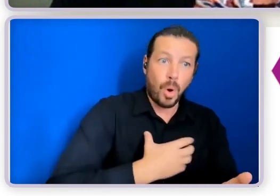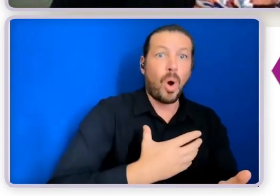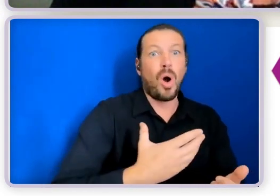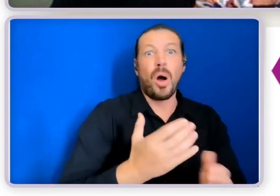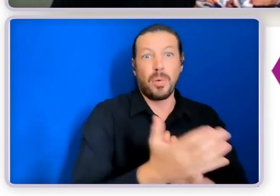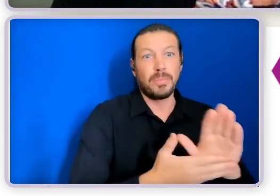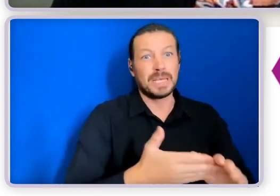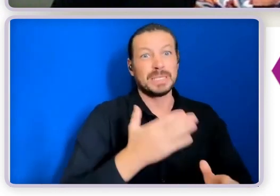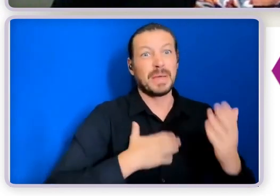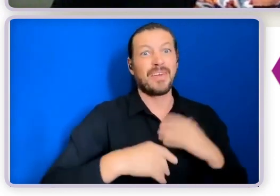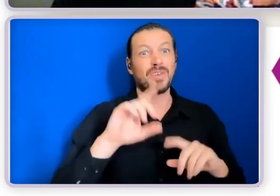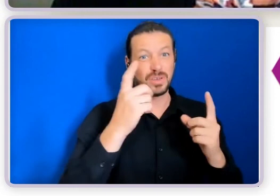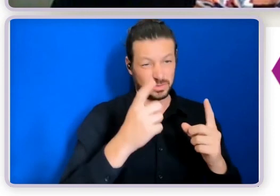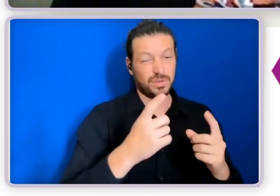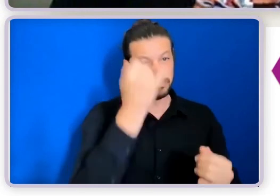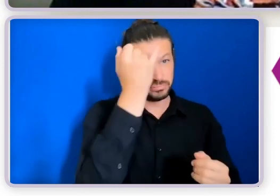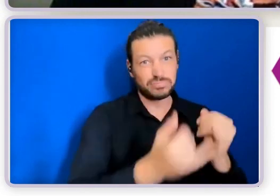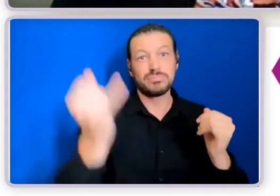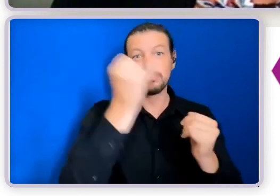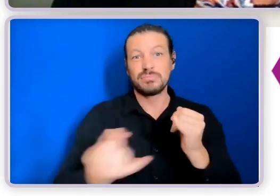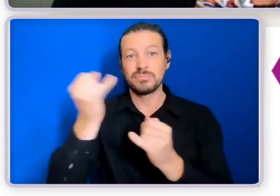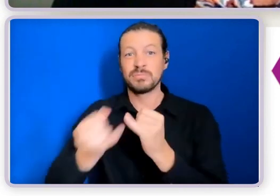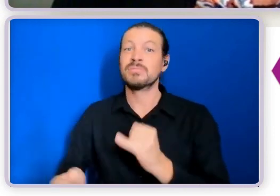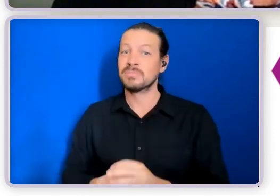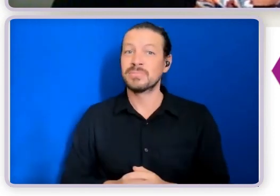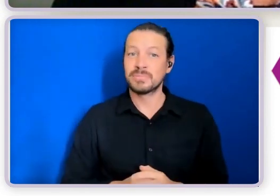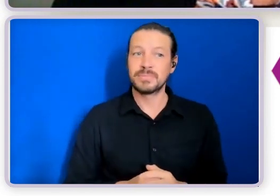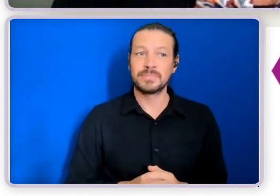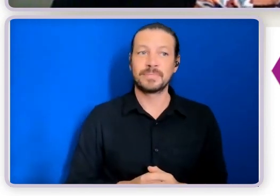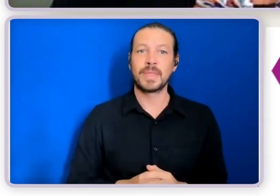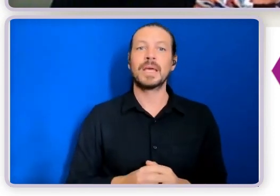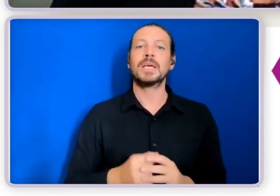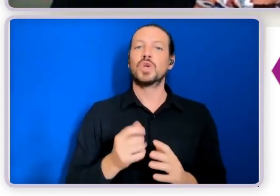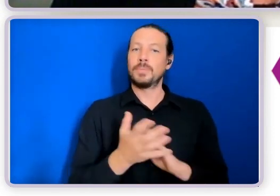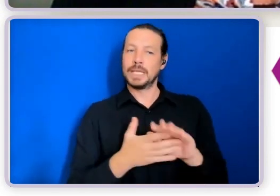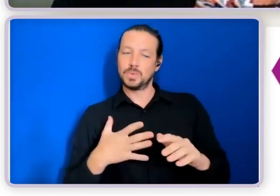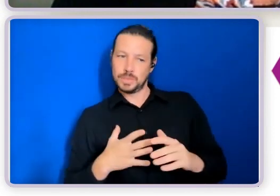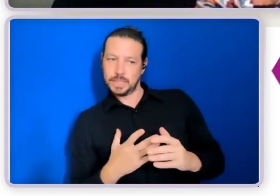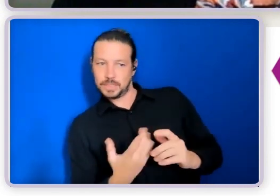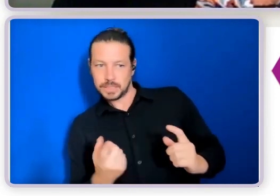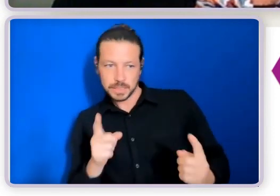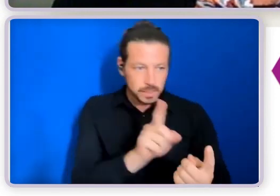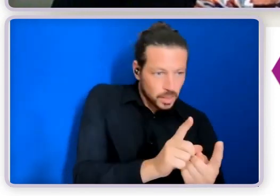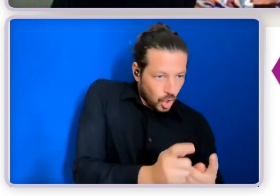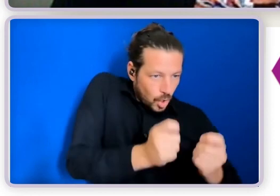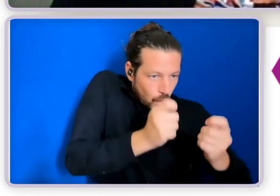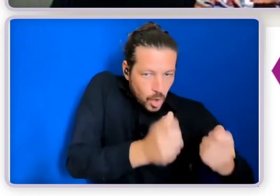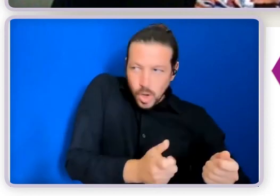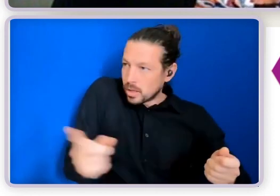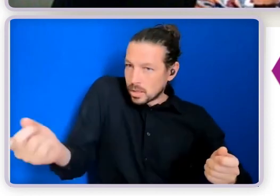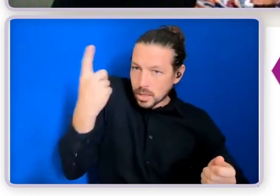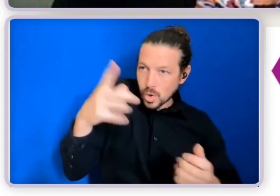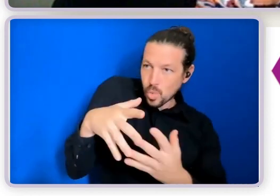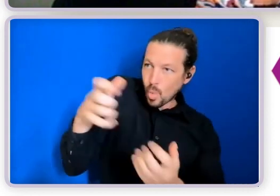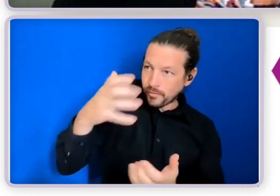concern get. So we have to come in as early as possible, get the highest qualified people we can,